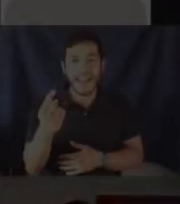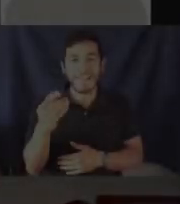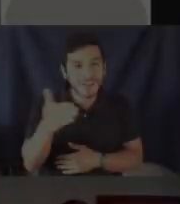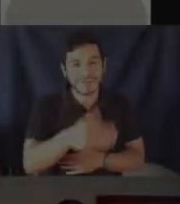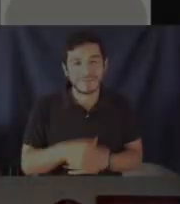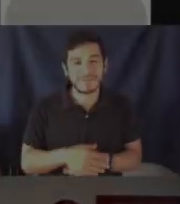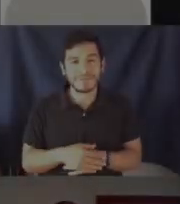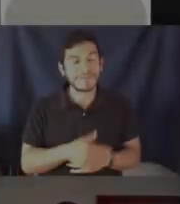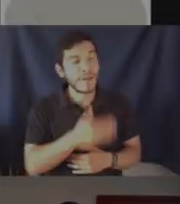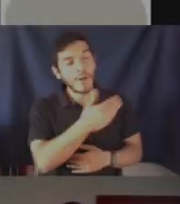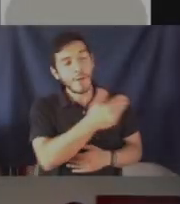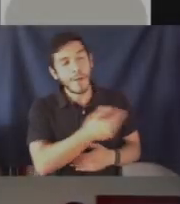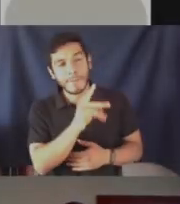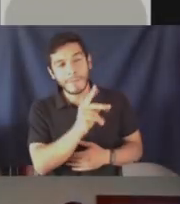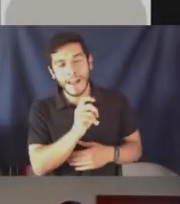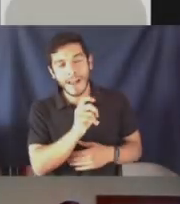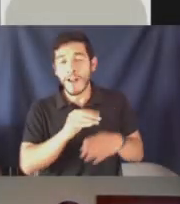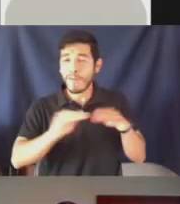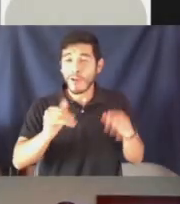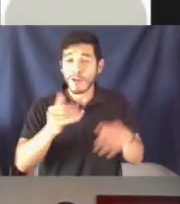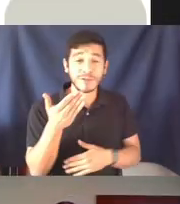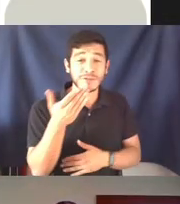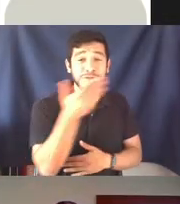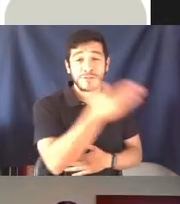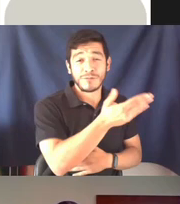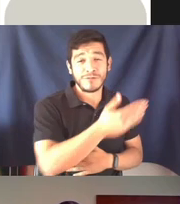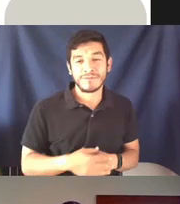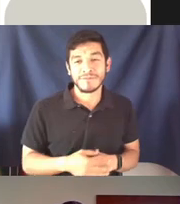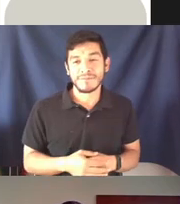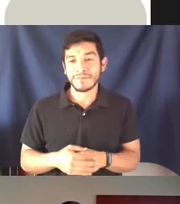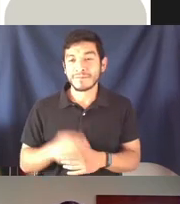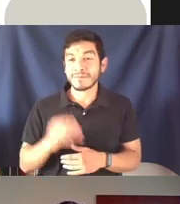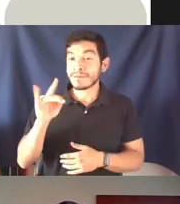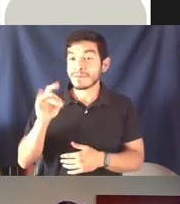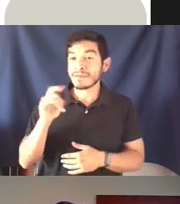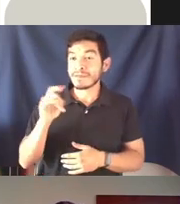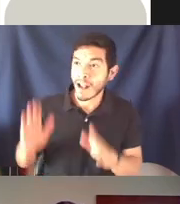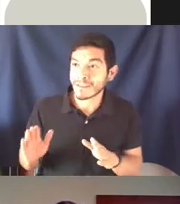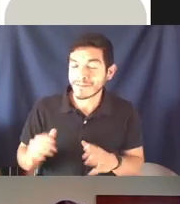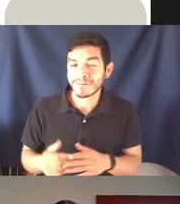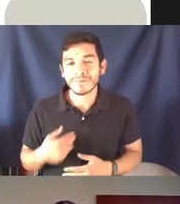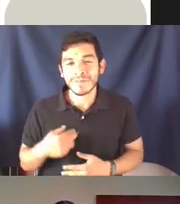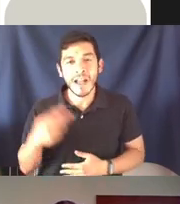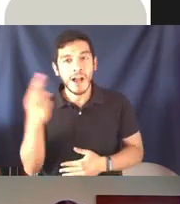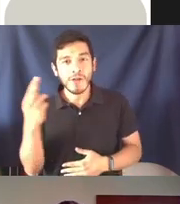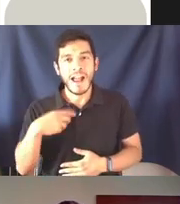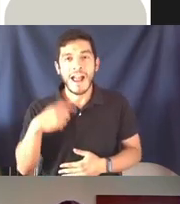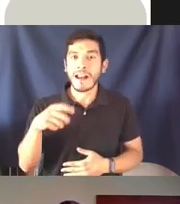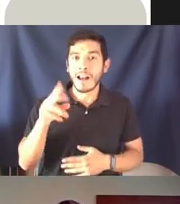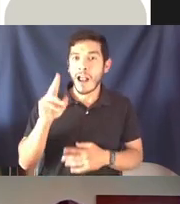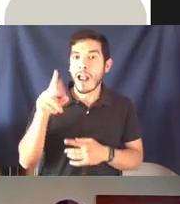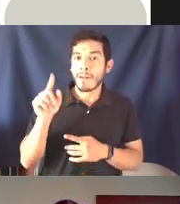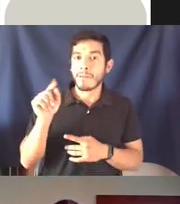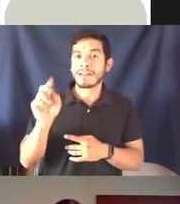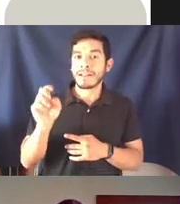Awesome, thank you. And I realizing I need to update that profile. We've added a couple